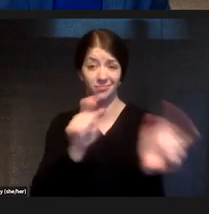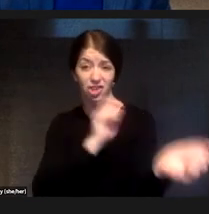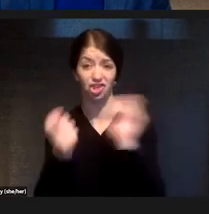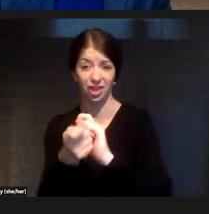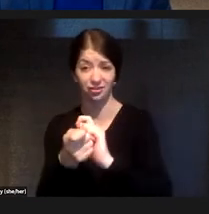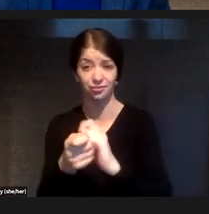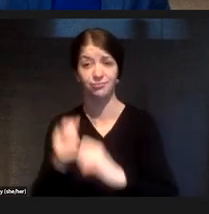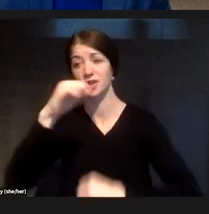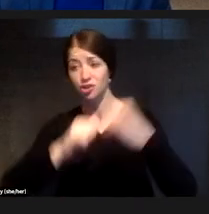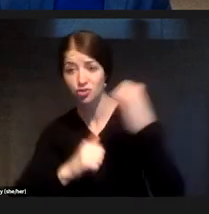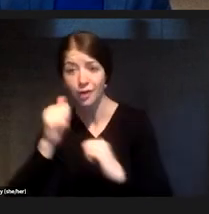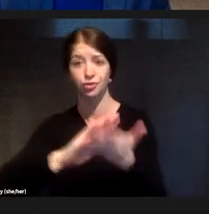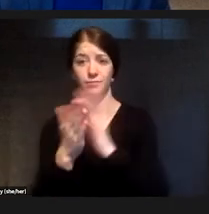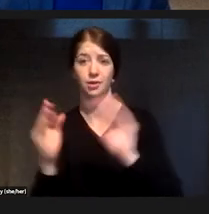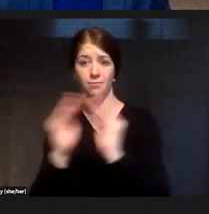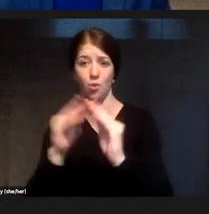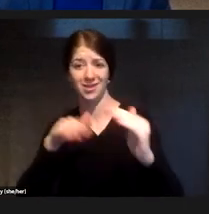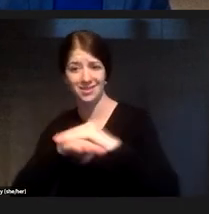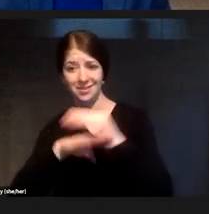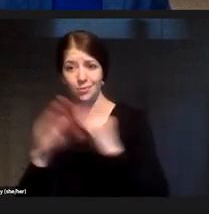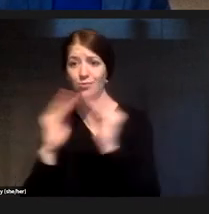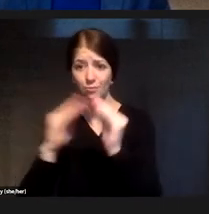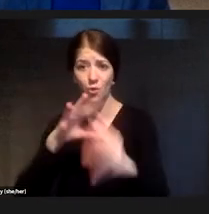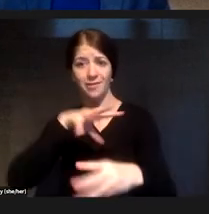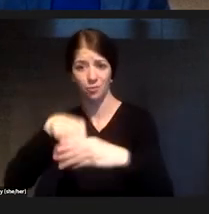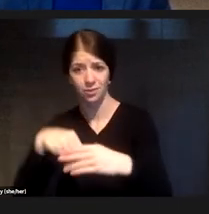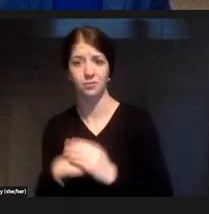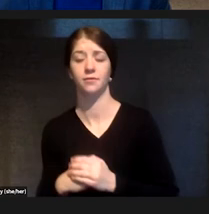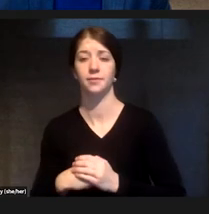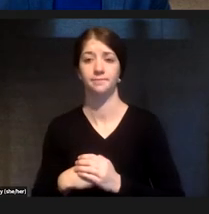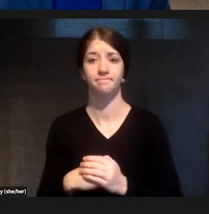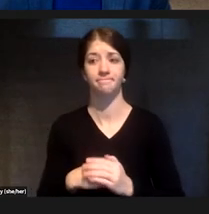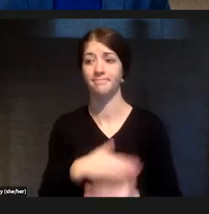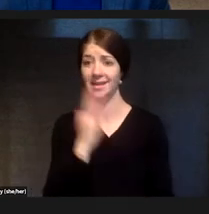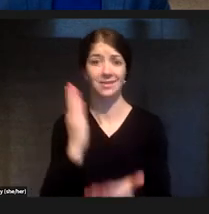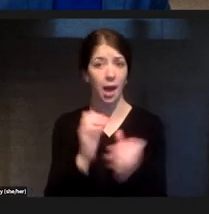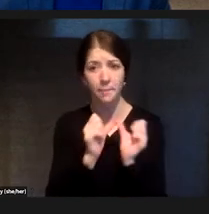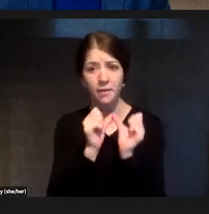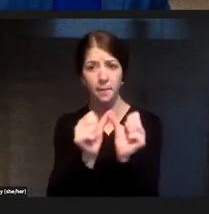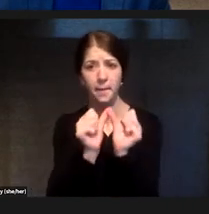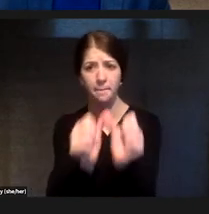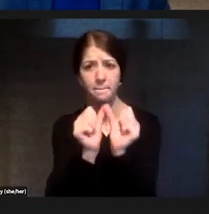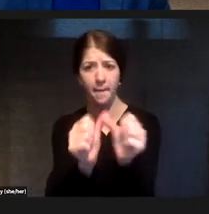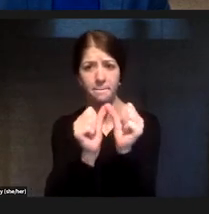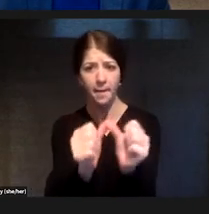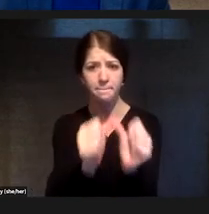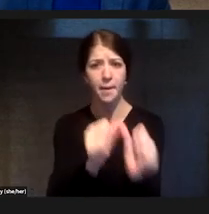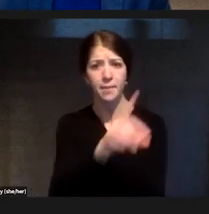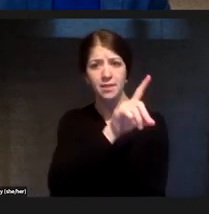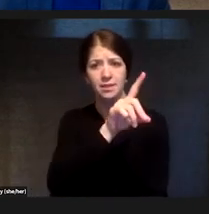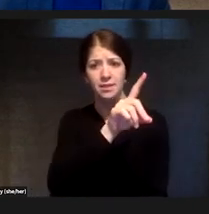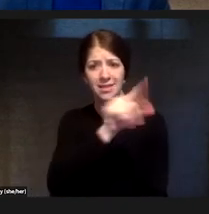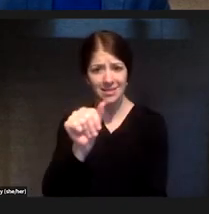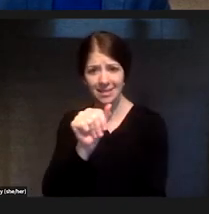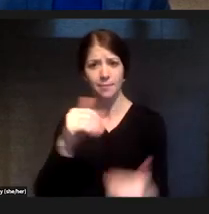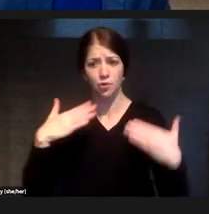to be more accessible and inclusive. And we need to stop perpetuating this belief that disabled body minds are the things that need to be